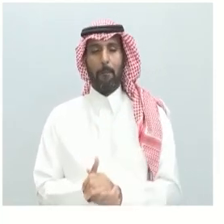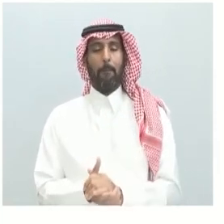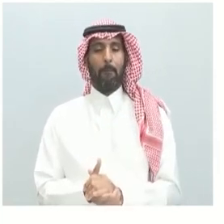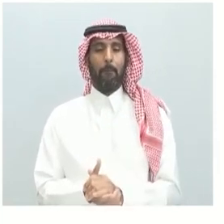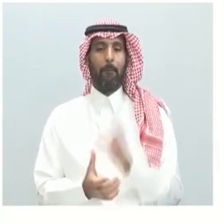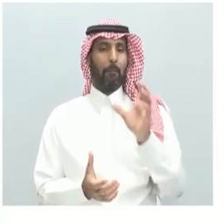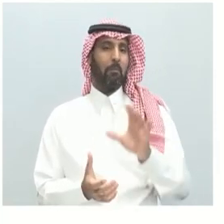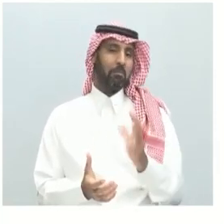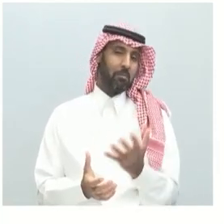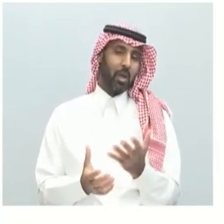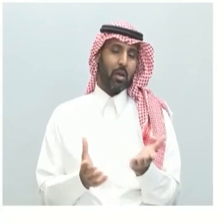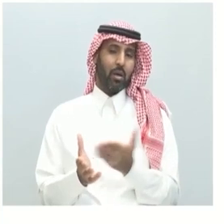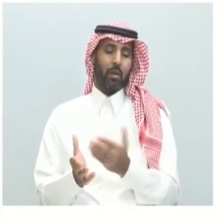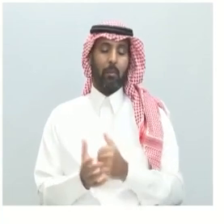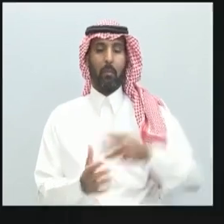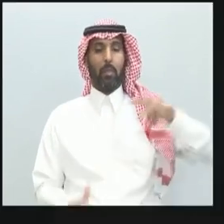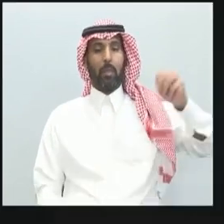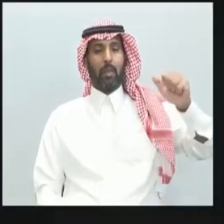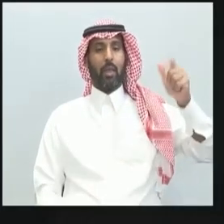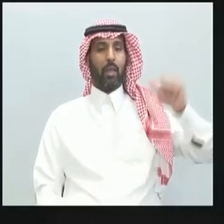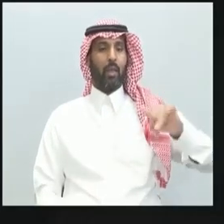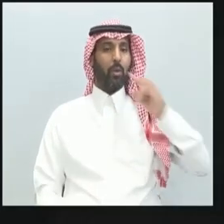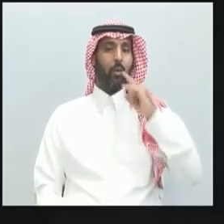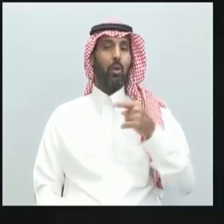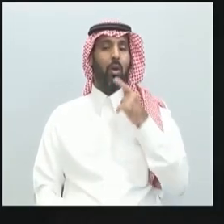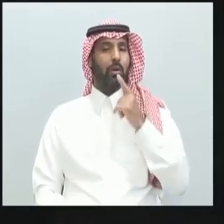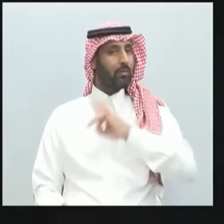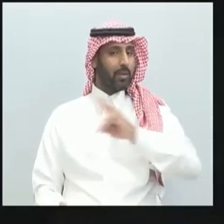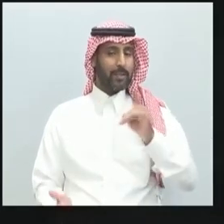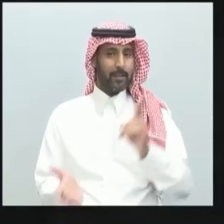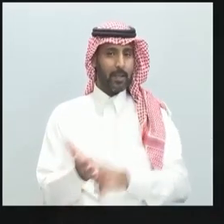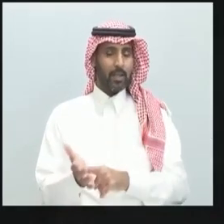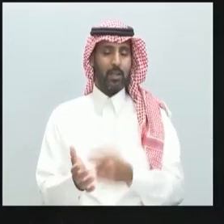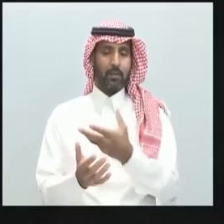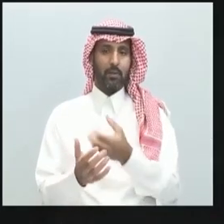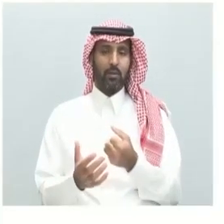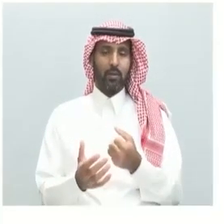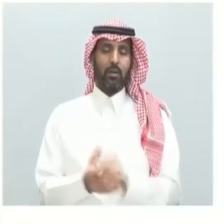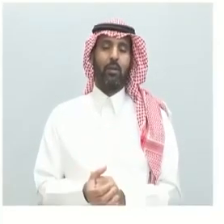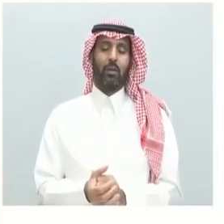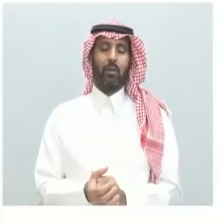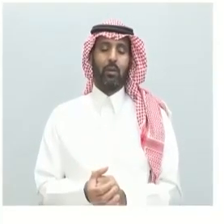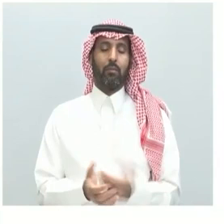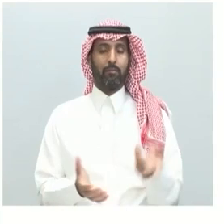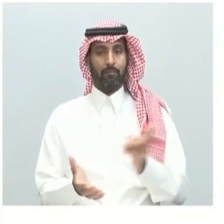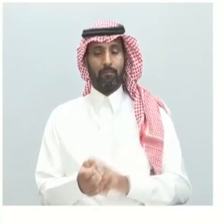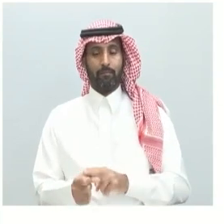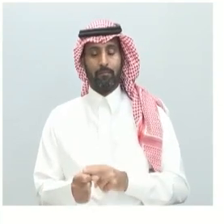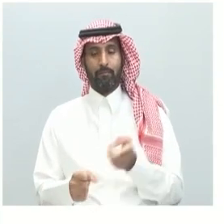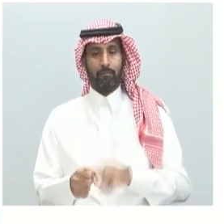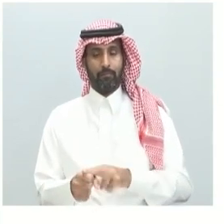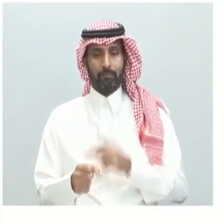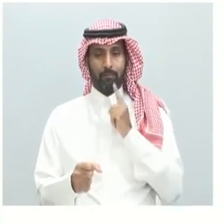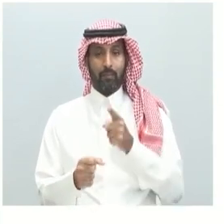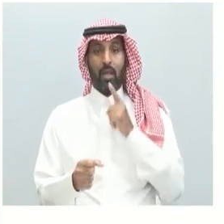we use may or might when we are not certain about the result. Again, here we when